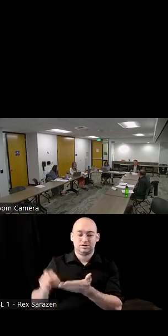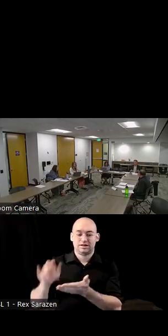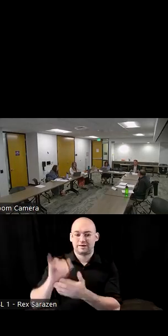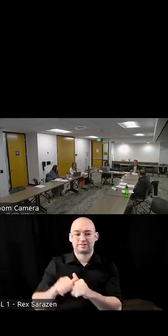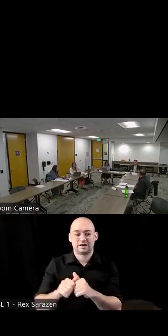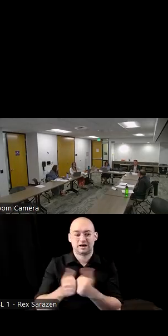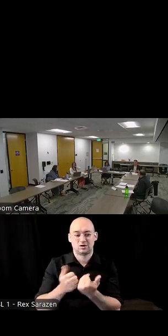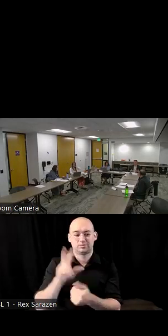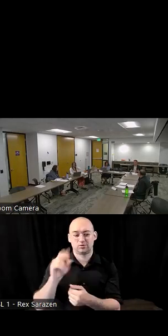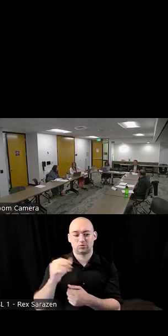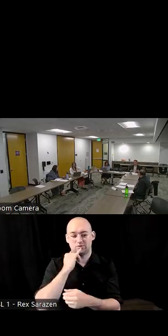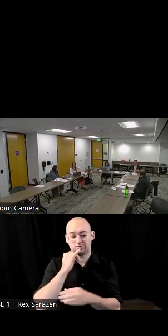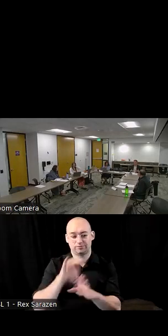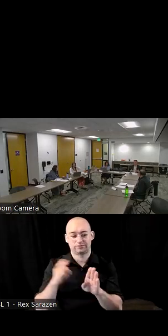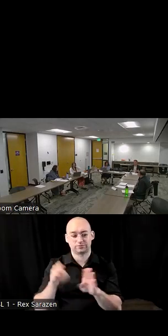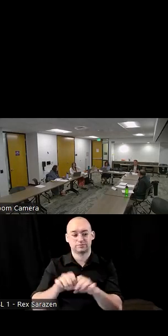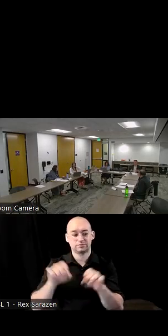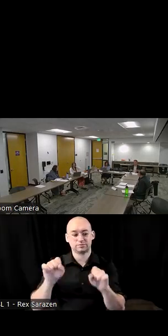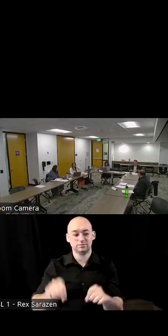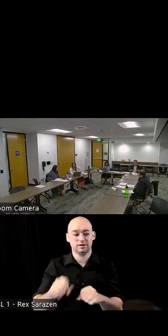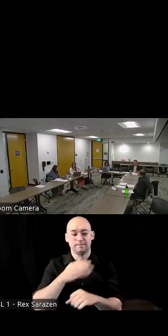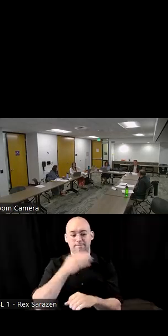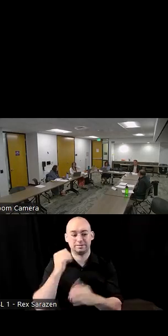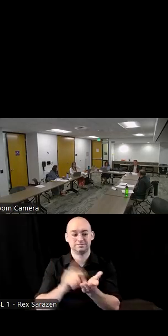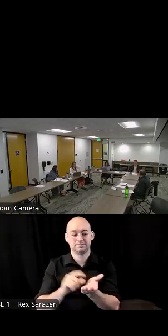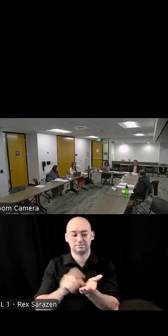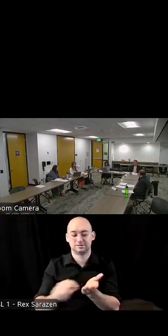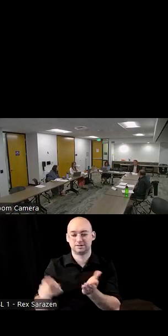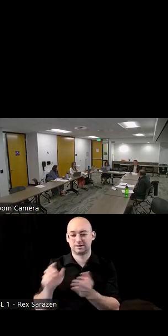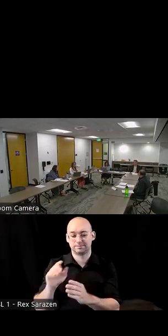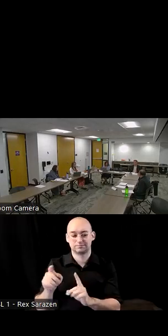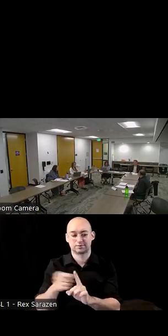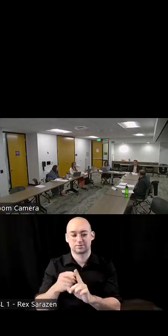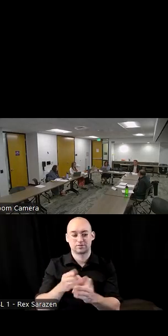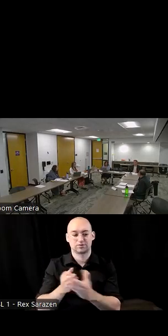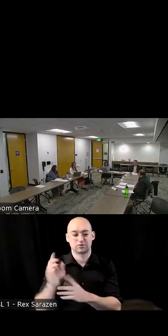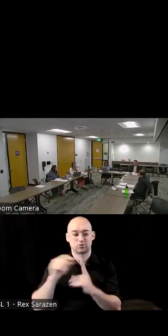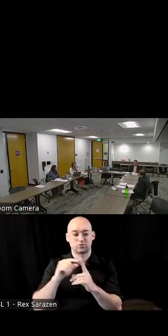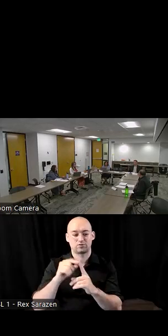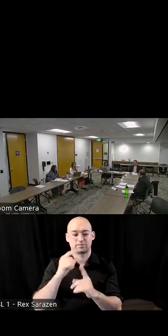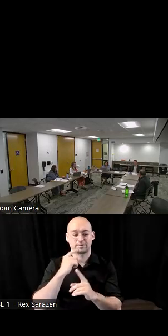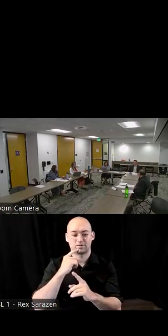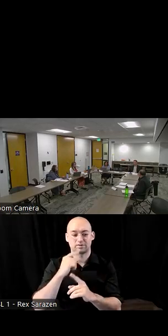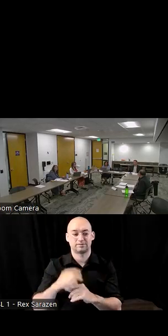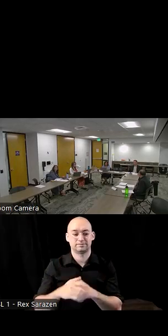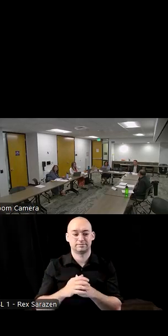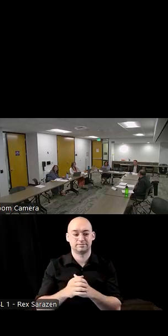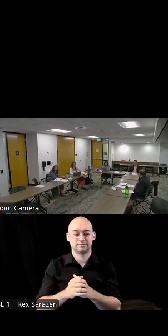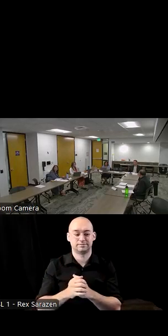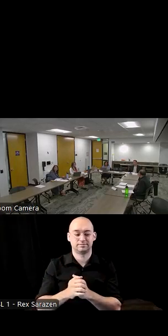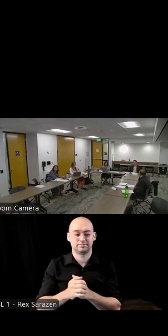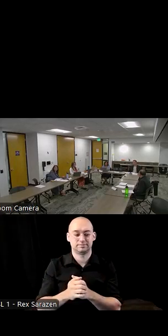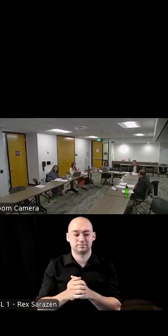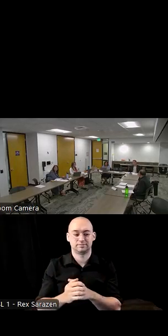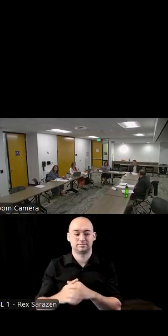a No Wrong Door system is best publicized. It's mainly through word of mouth, really just getting the word out there.